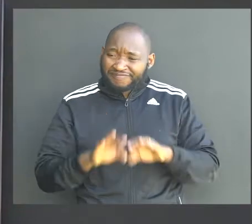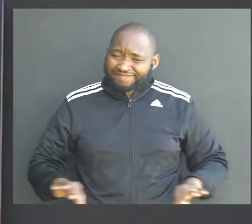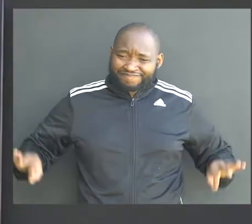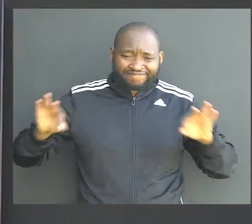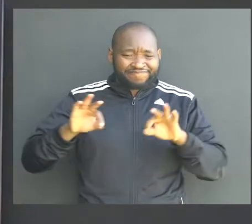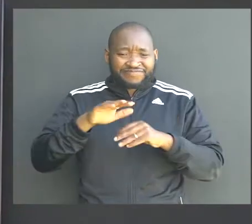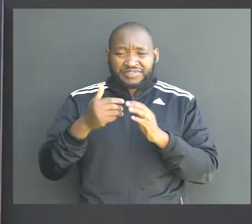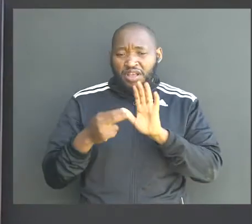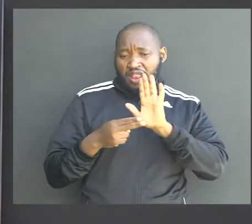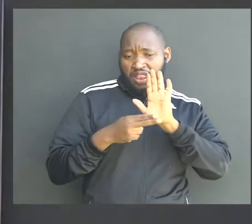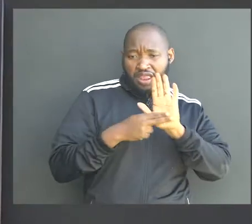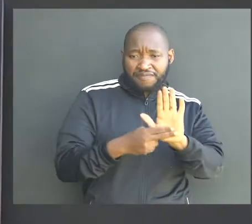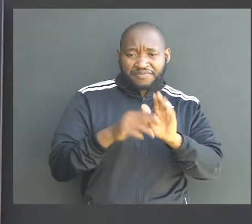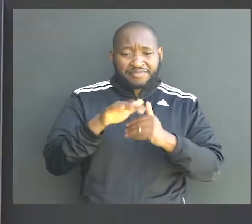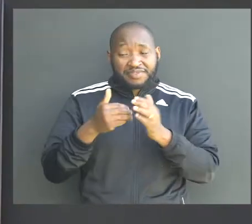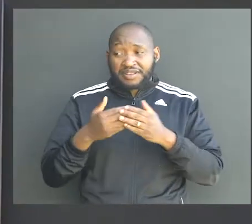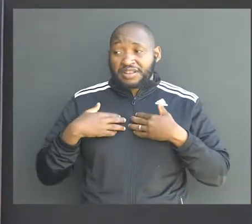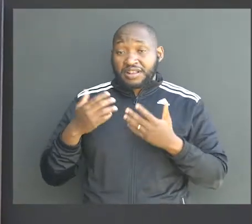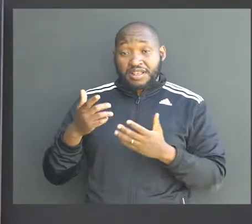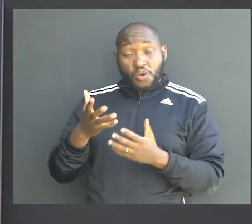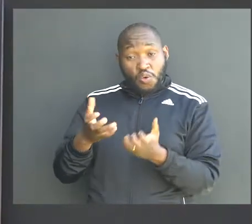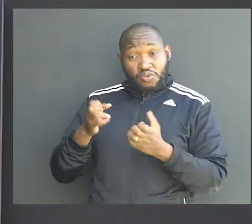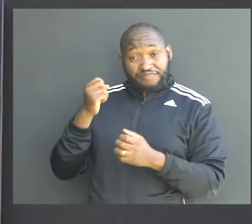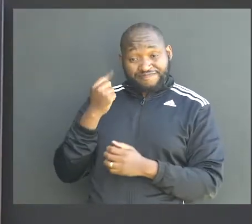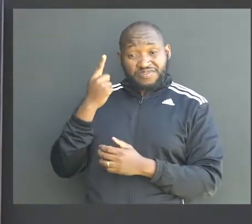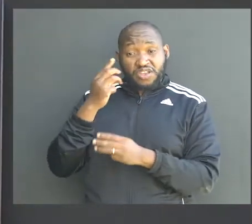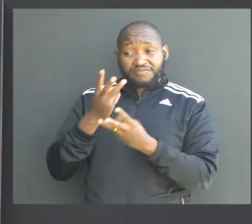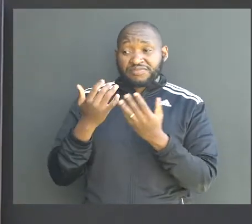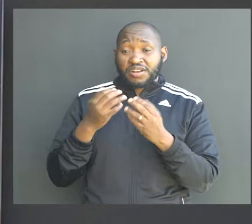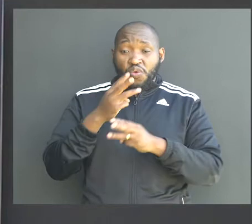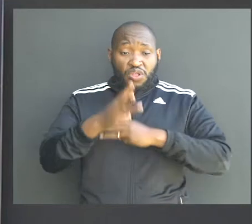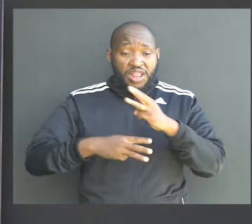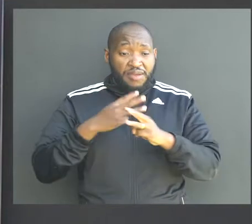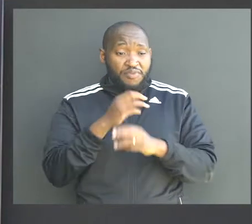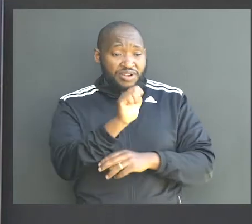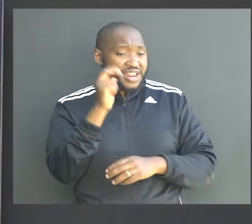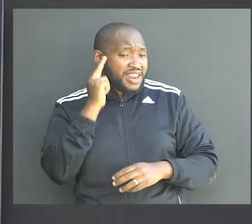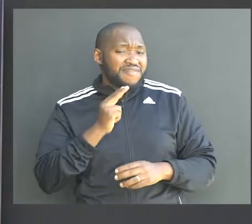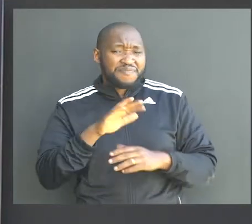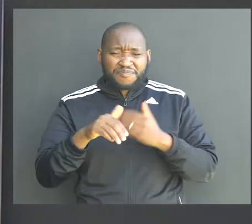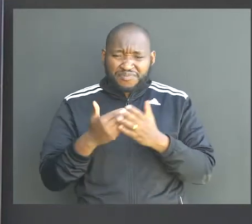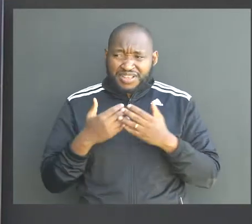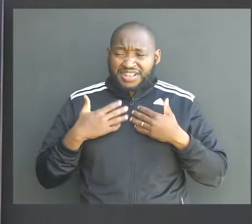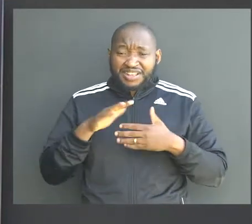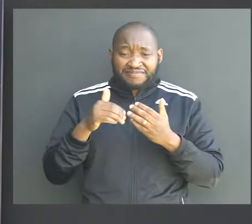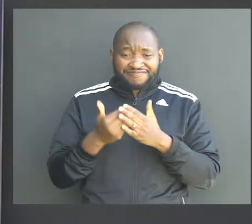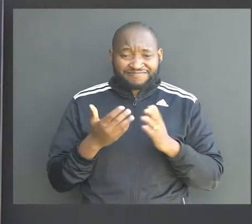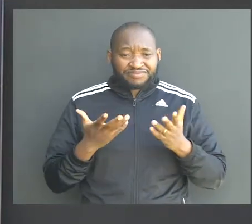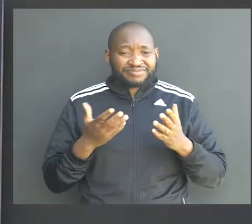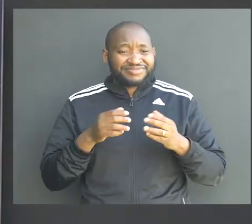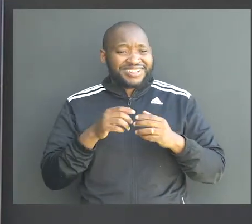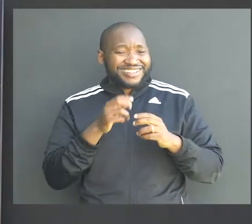content as such a large brand means everything. Because you have to understand that the world they live in, a lot of the content and stuff